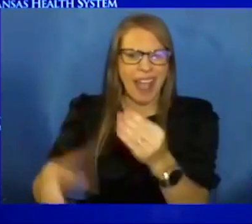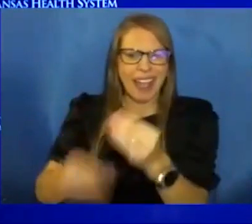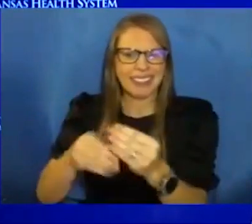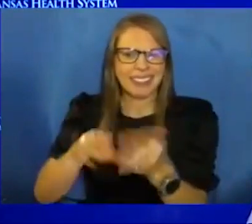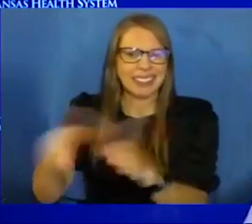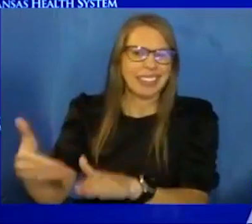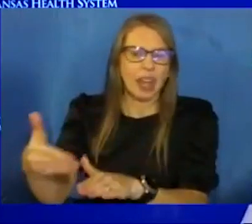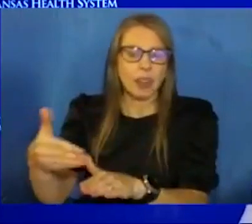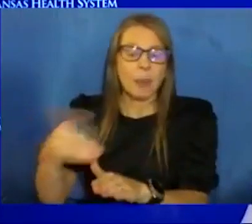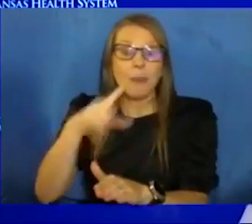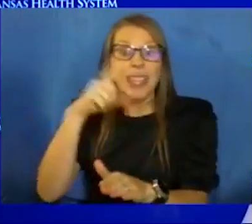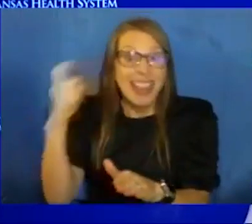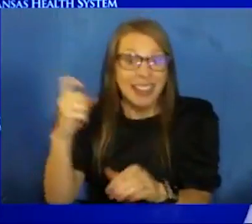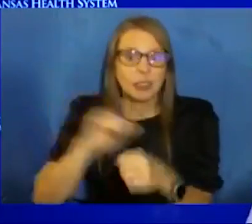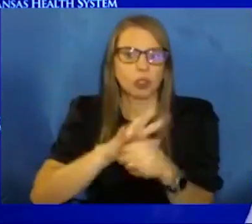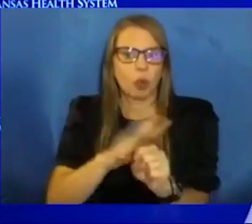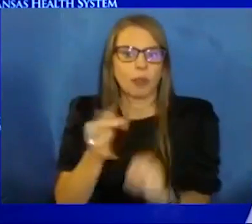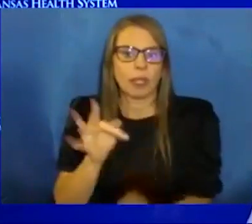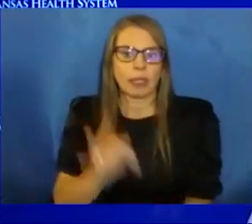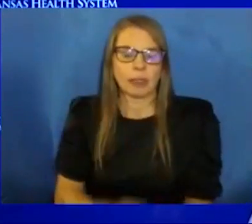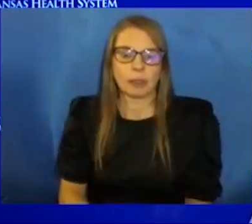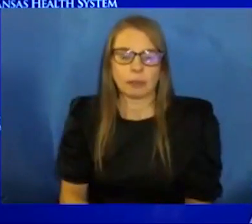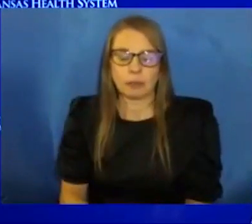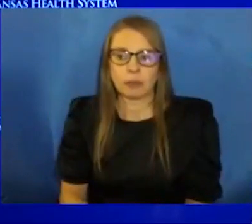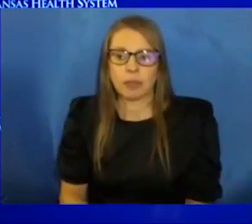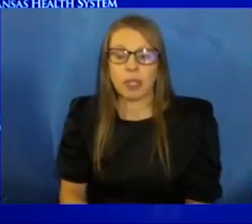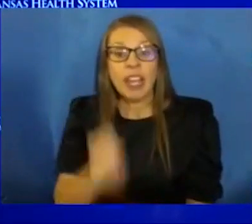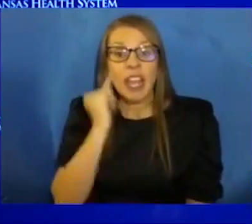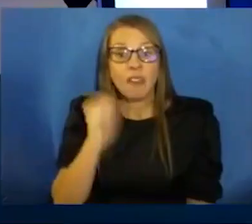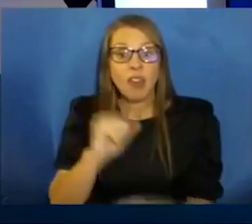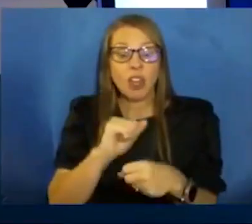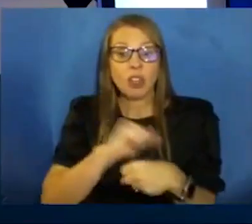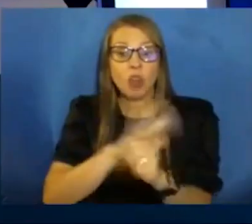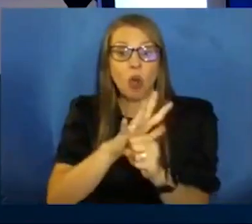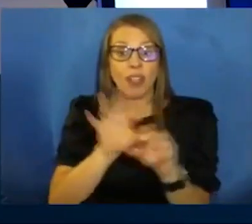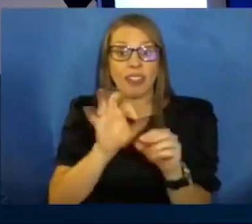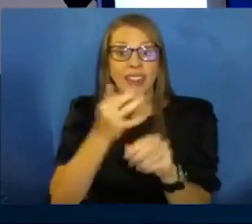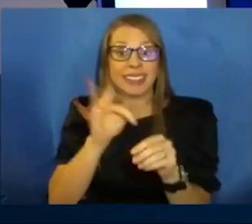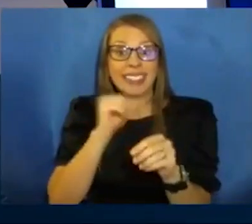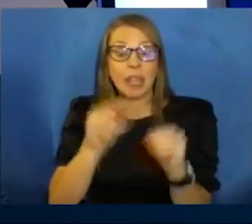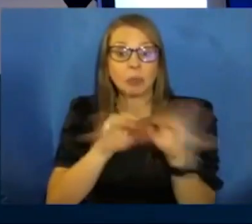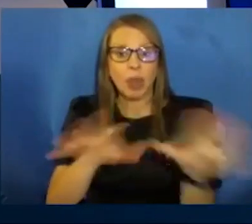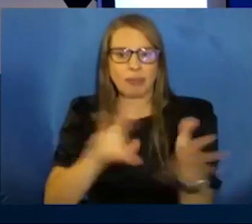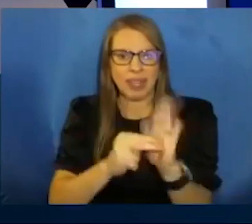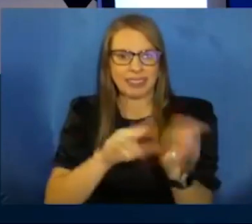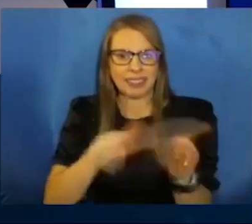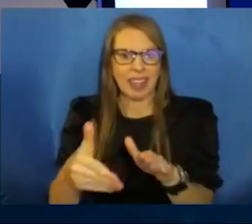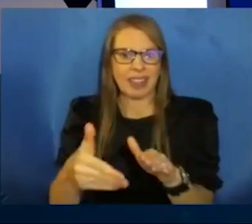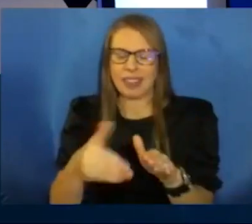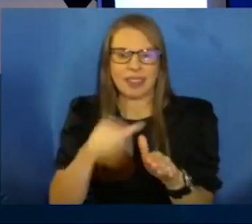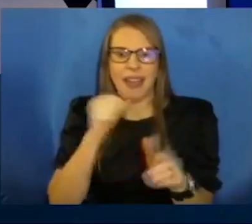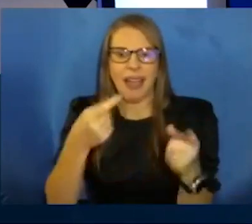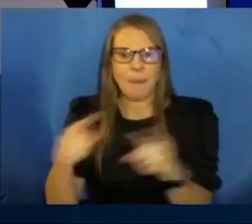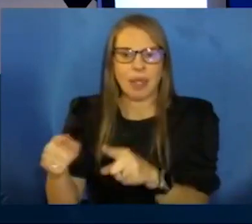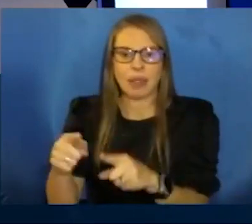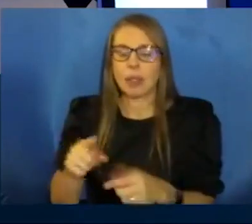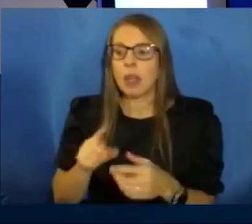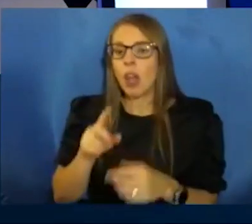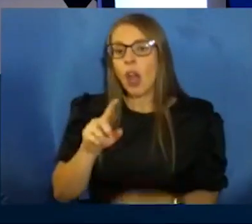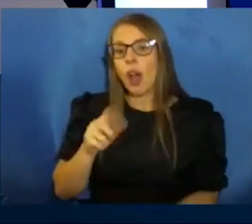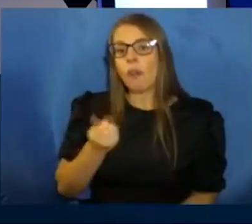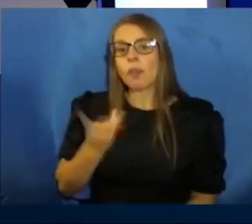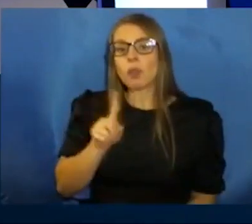people die every day, because they've seen some reports of people who died within a day, within 2 days, within 5 days of getting the vaccine. But we know